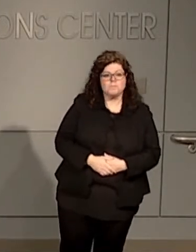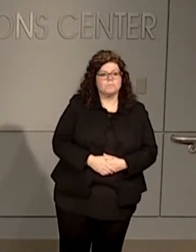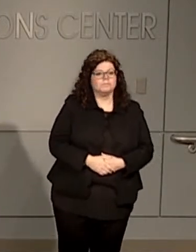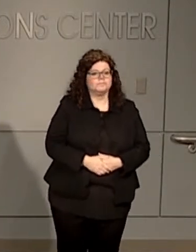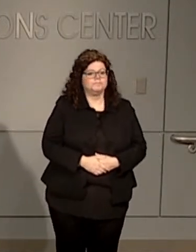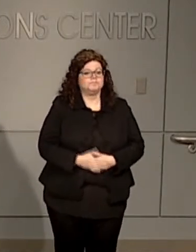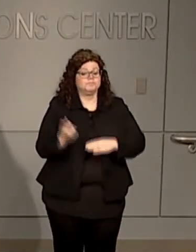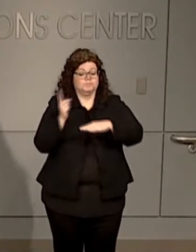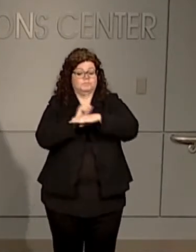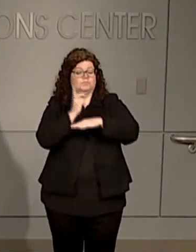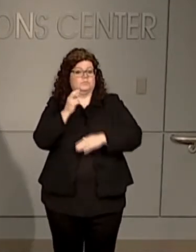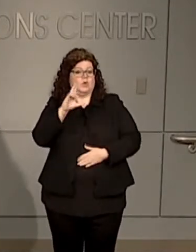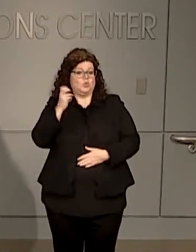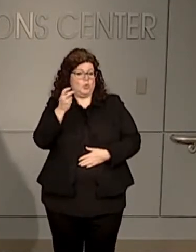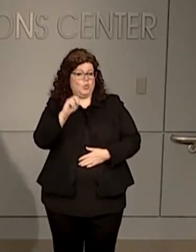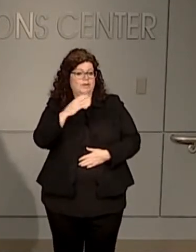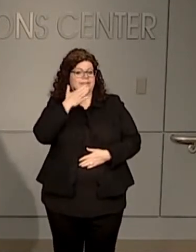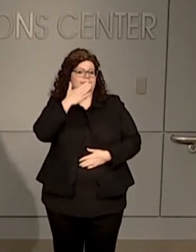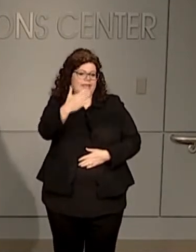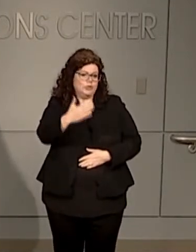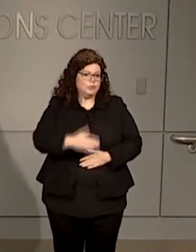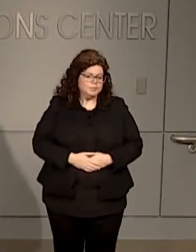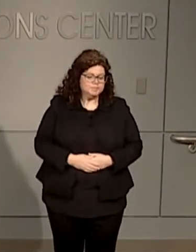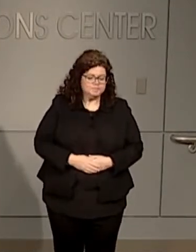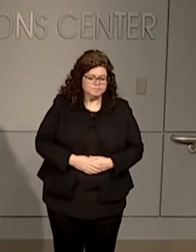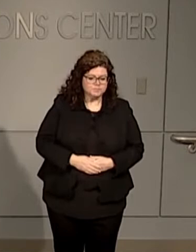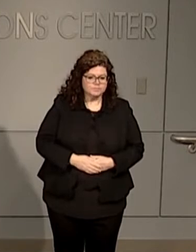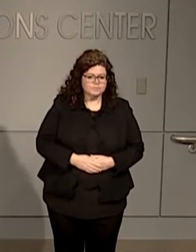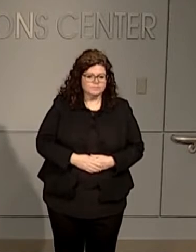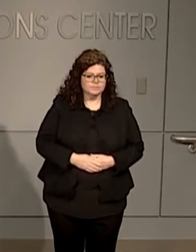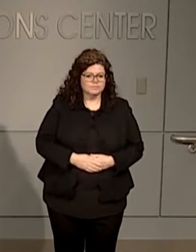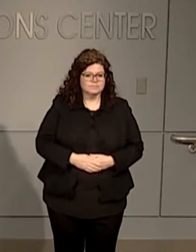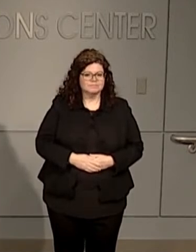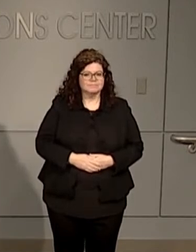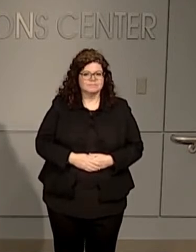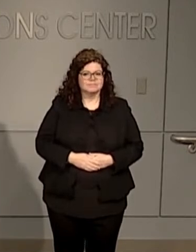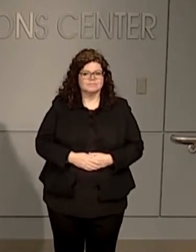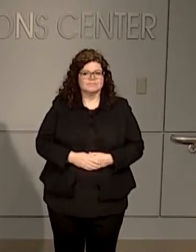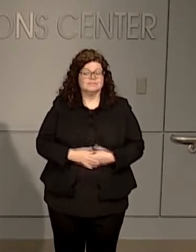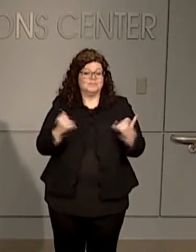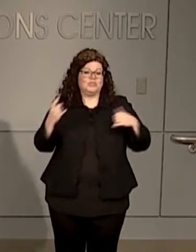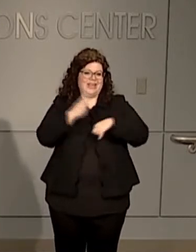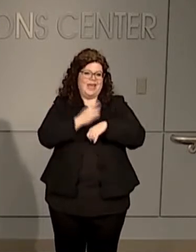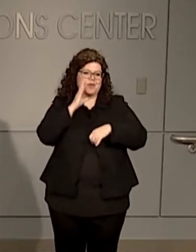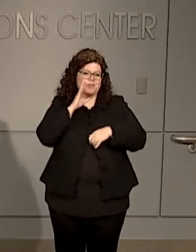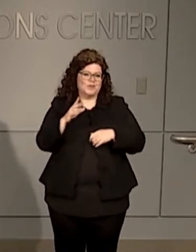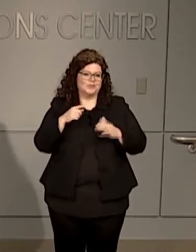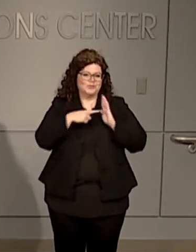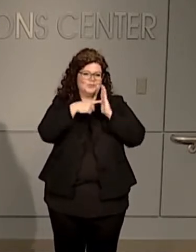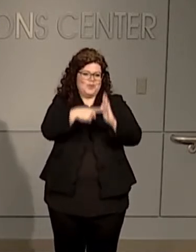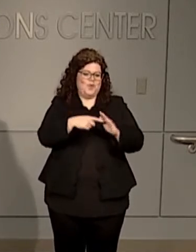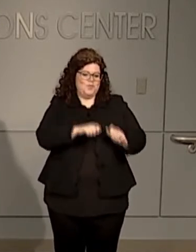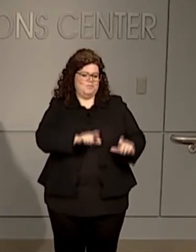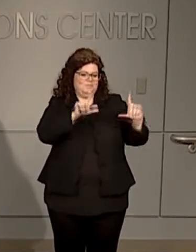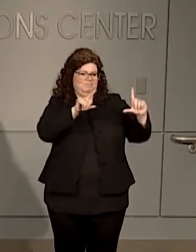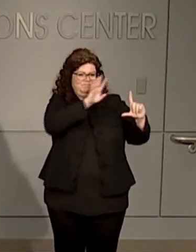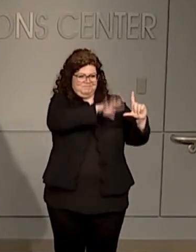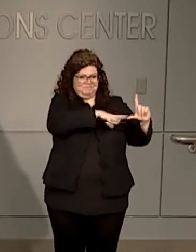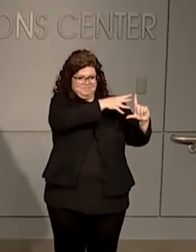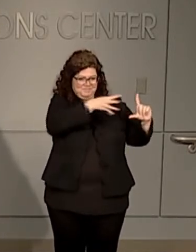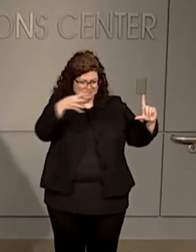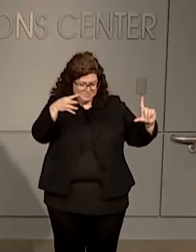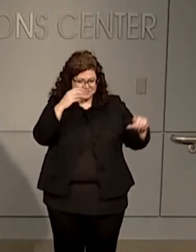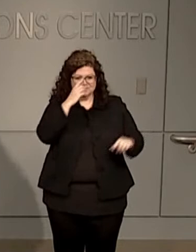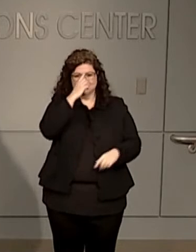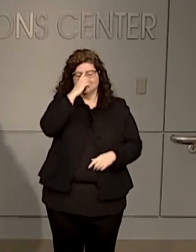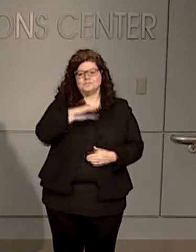Thank you, Governor. It's day to day for those of you who like graphs. So we are now 3 weeks into phase